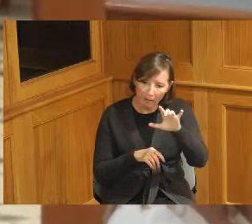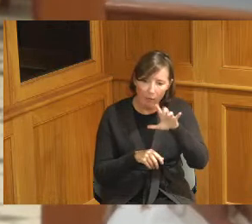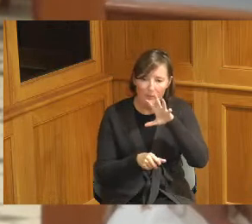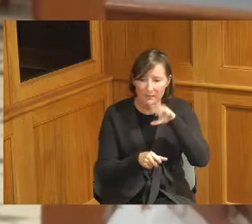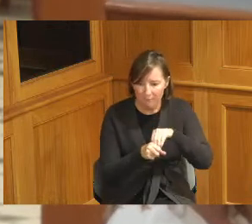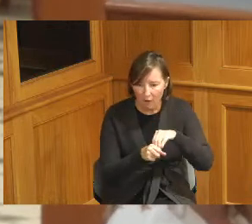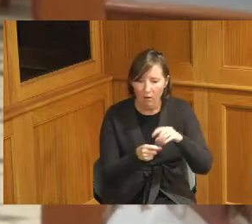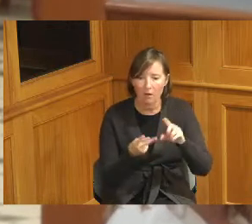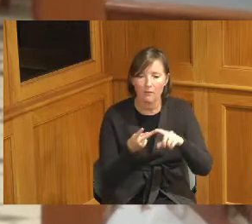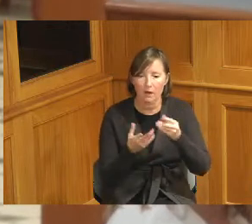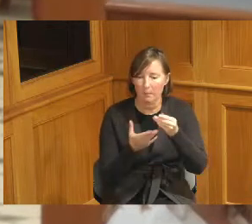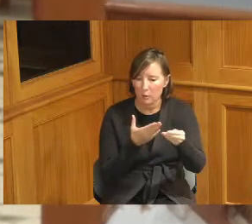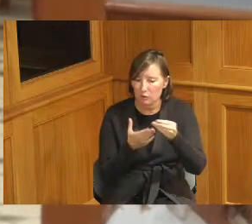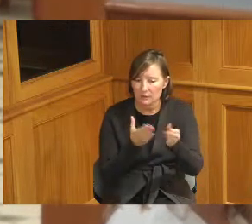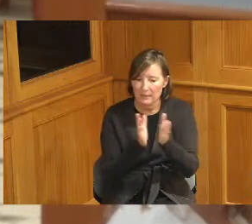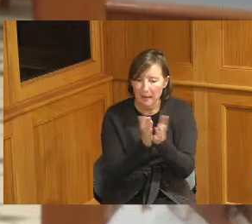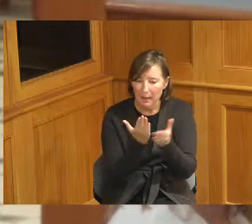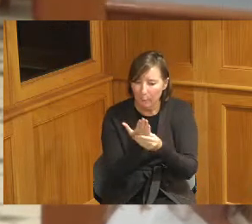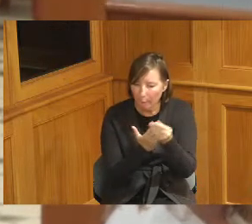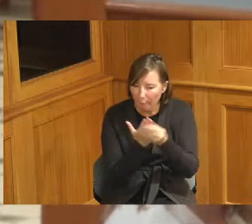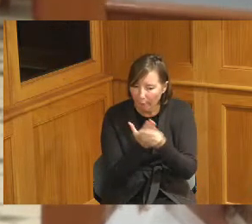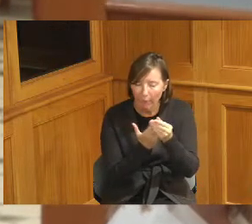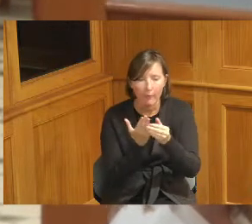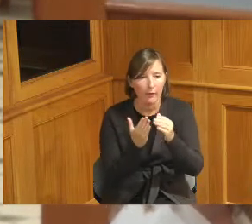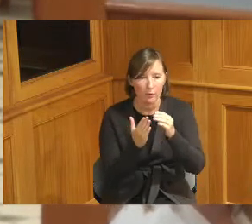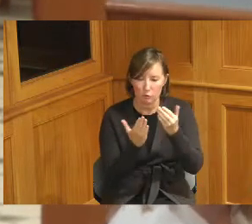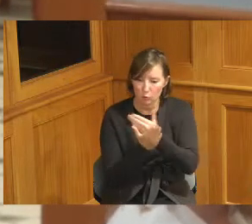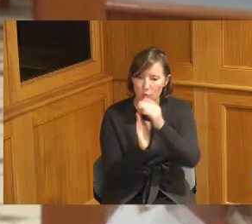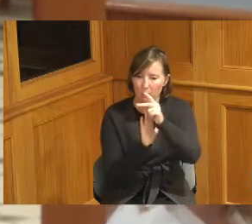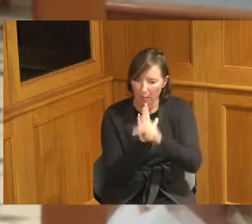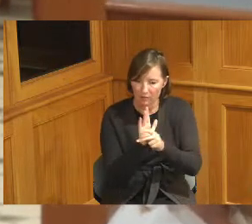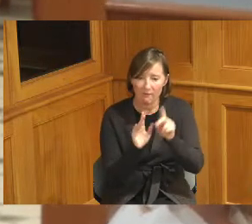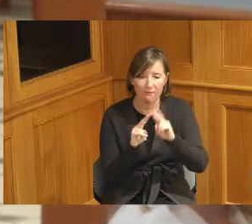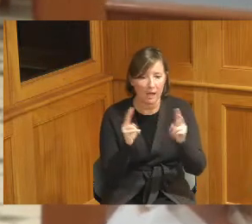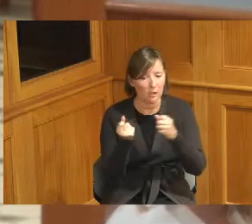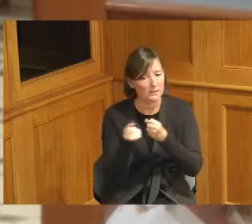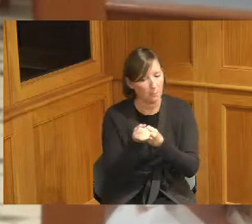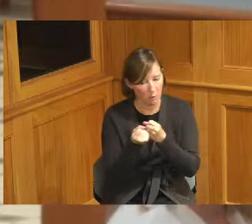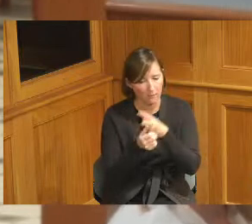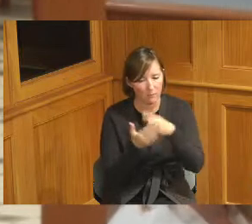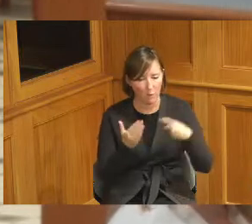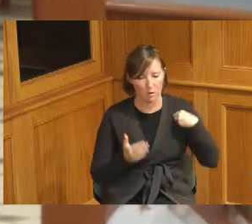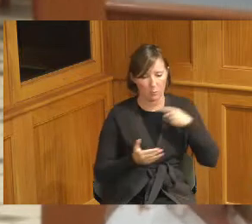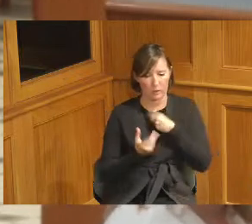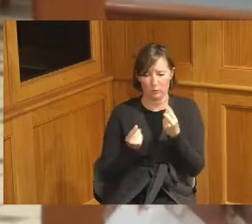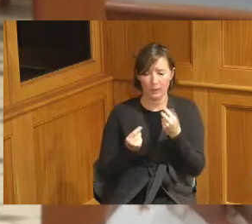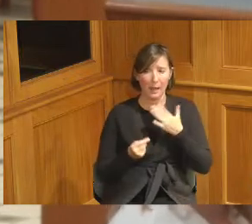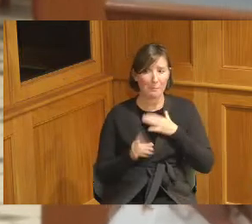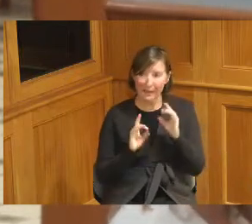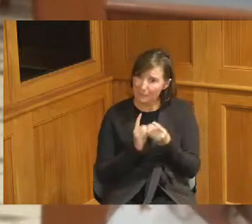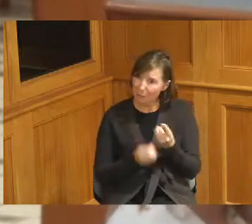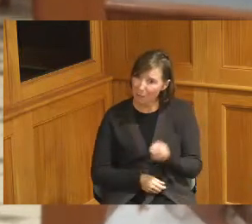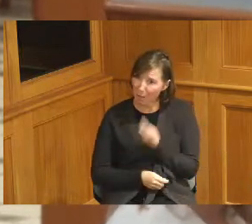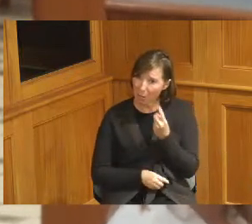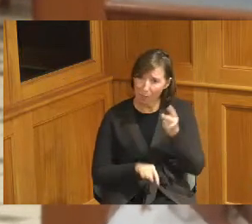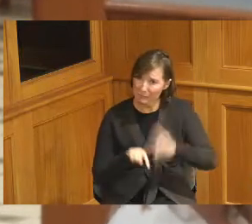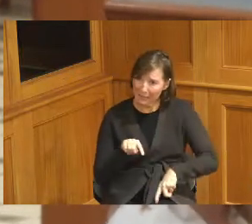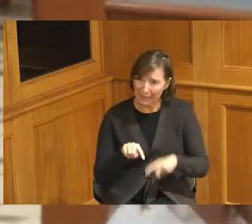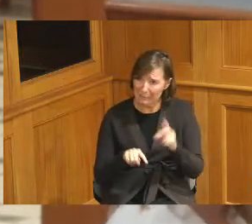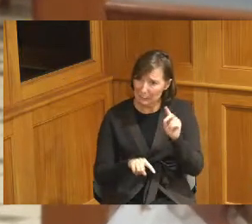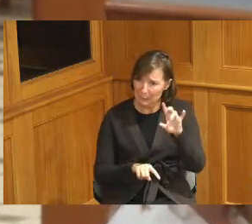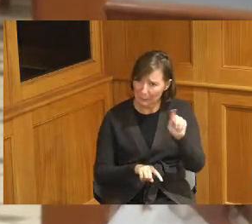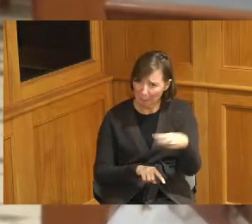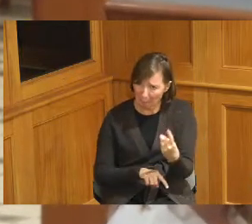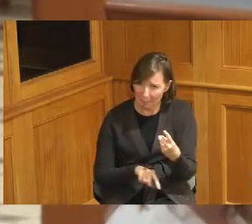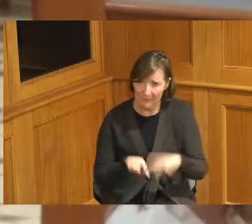the purchasing manual and new policies. I mean, they're really supportive of what we're doing. My department can't do it all. Yeah, I appreciate it.